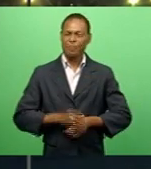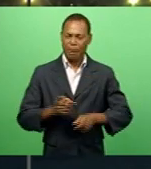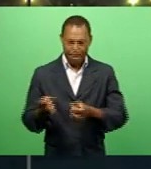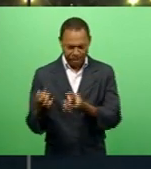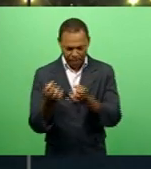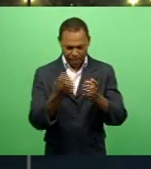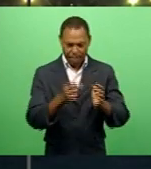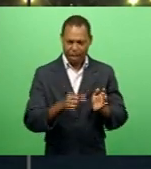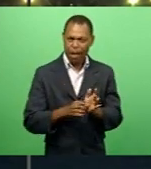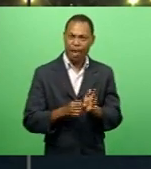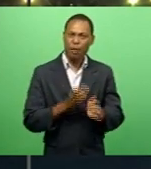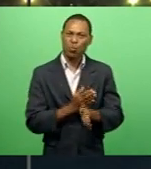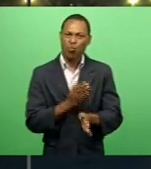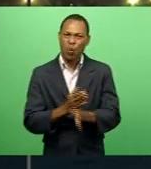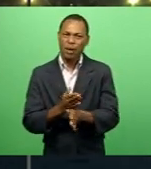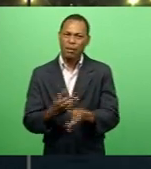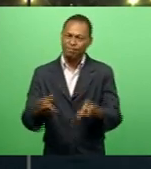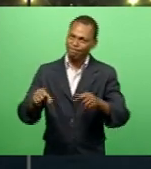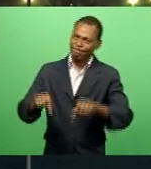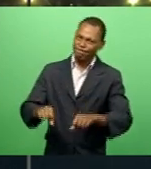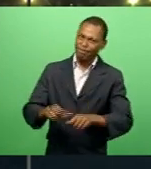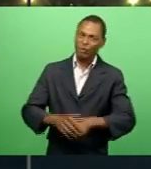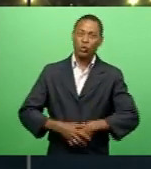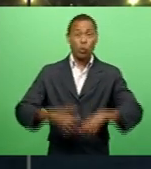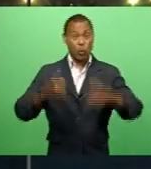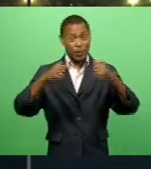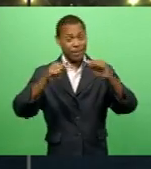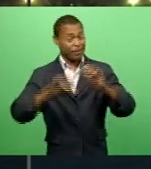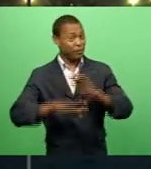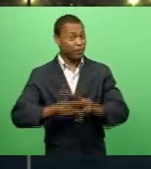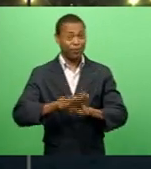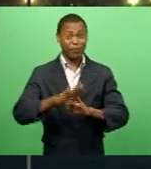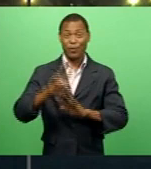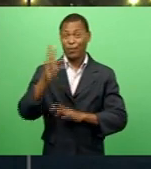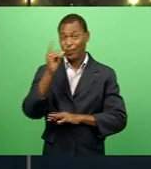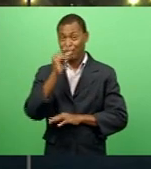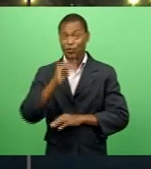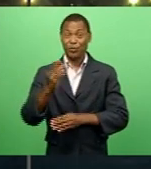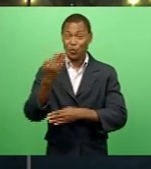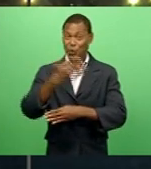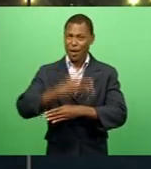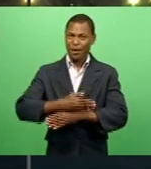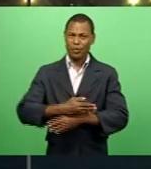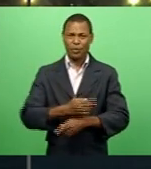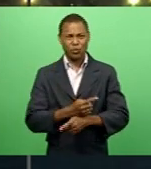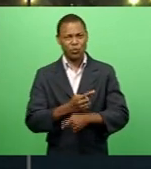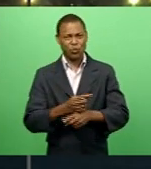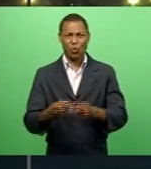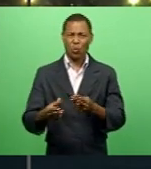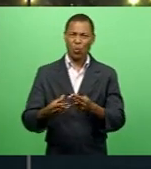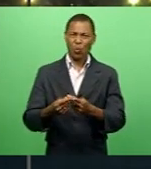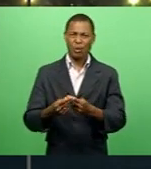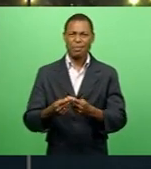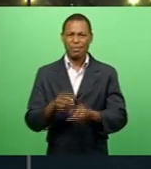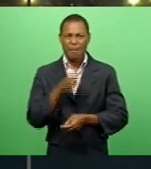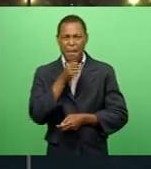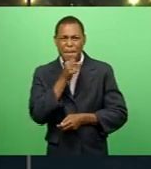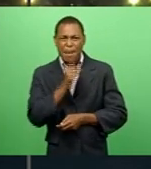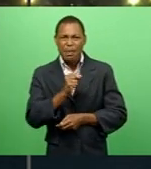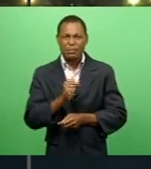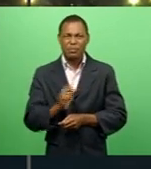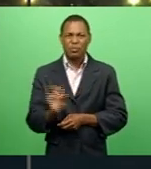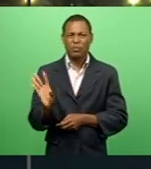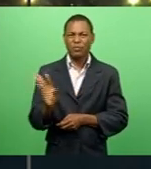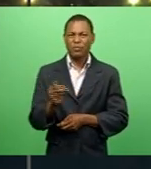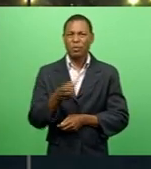and learning from failure. In our Successful Fijian segment tonight, we speak with businessman Williame Nangelevuki, who